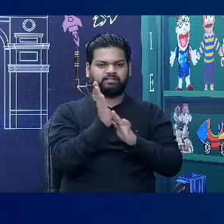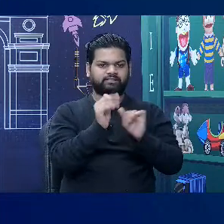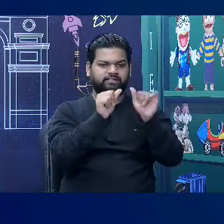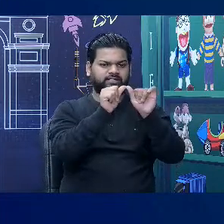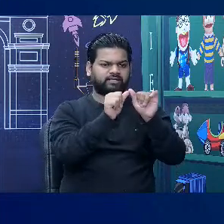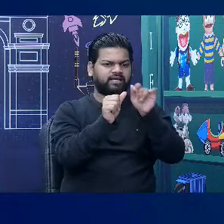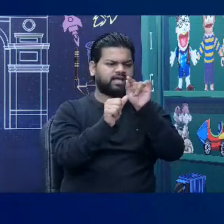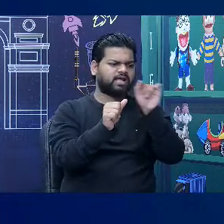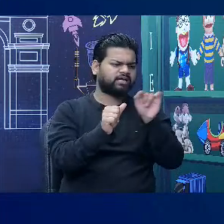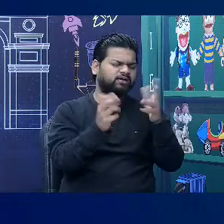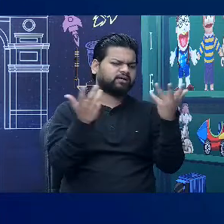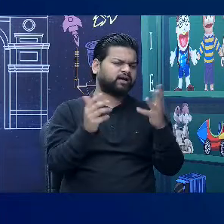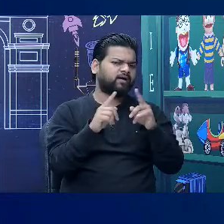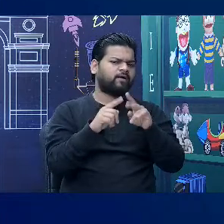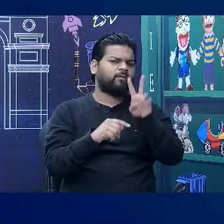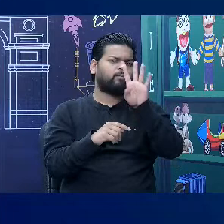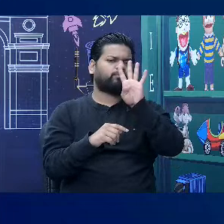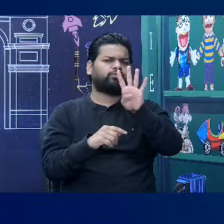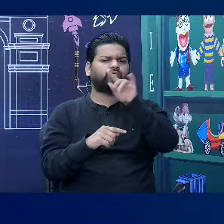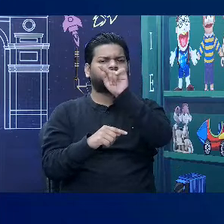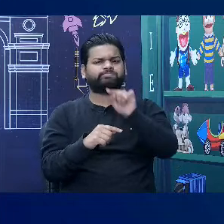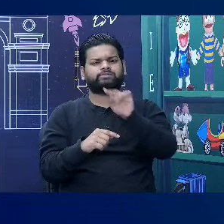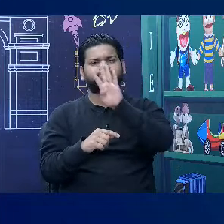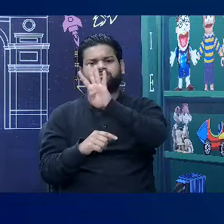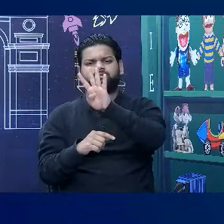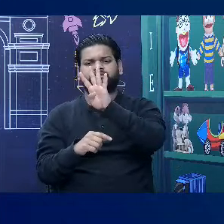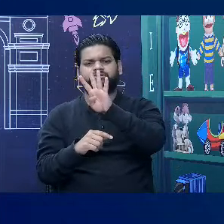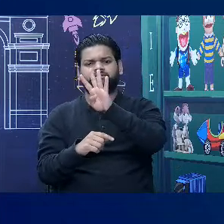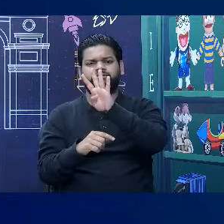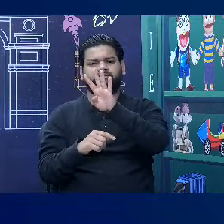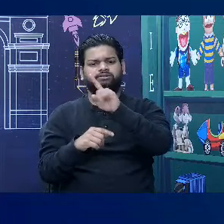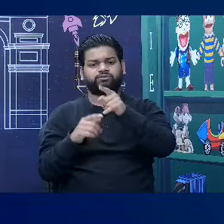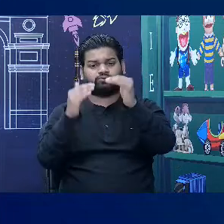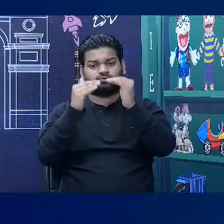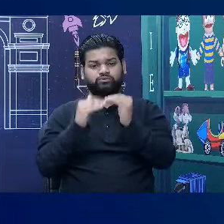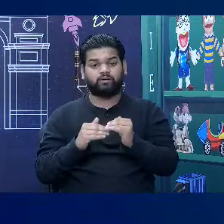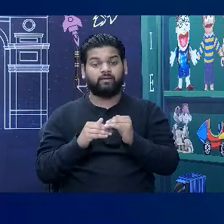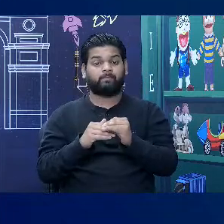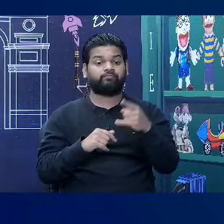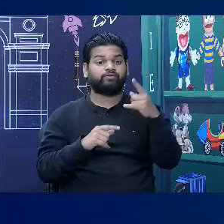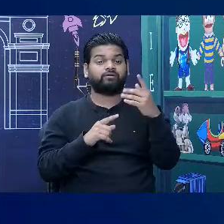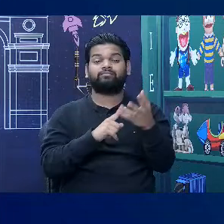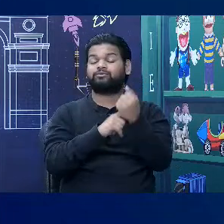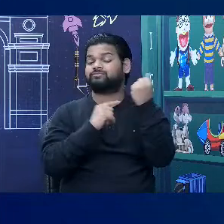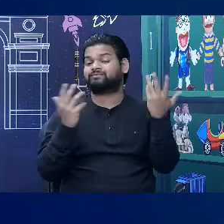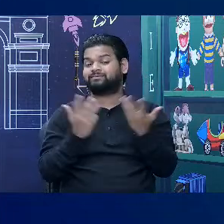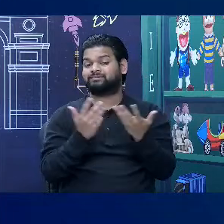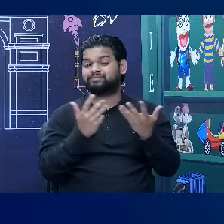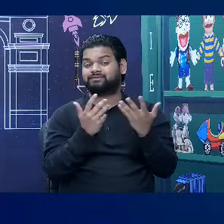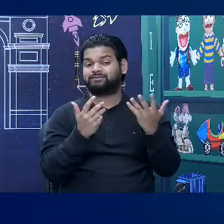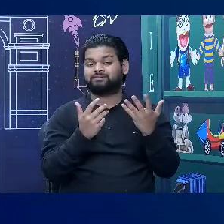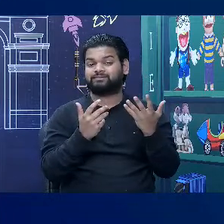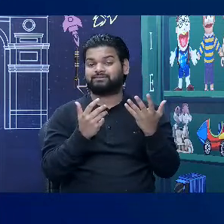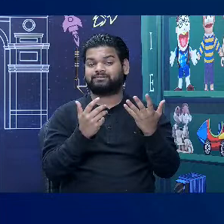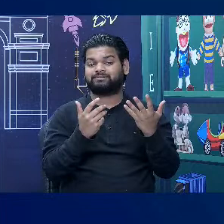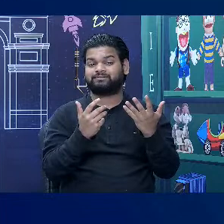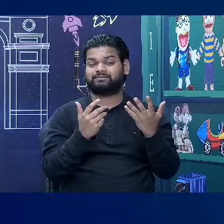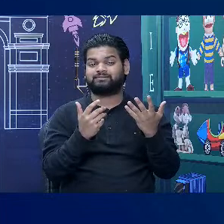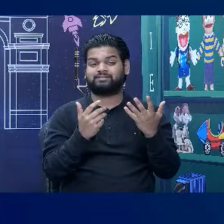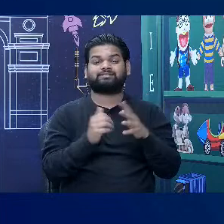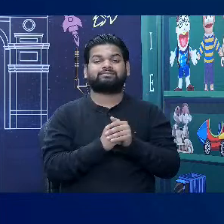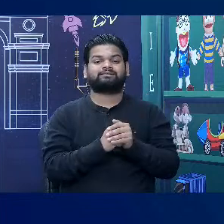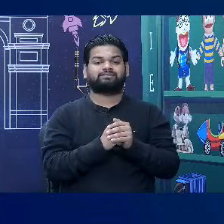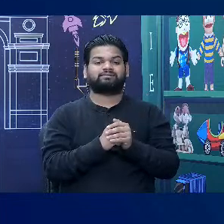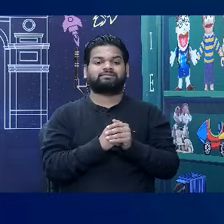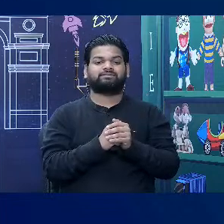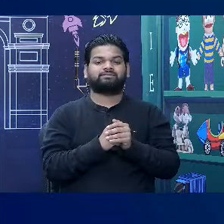first draw a right triangle ABC. We know that tan A is what? Perpendicular upon base, that is BC upon AB,